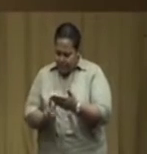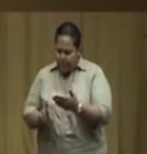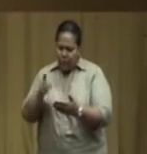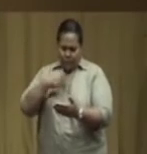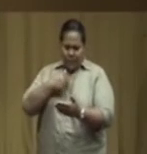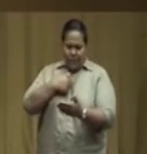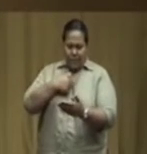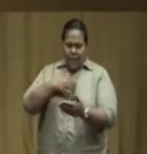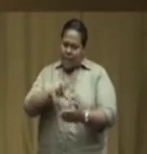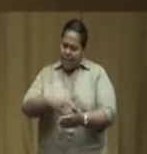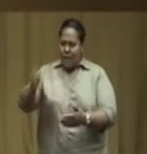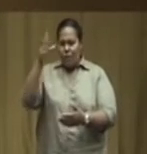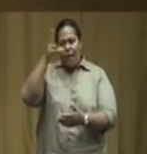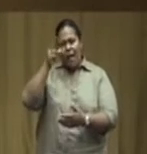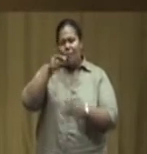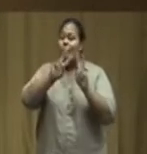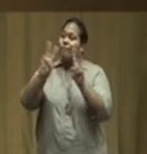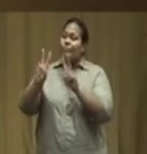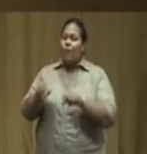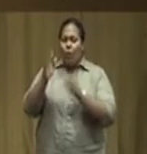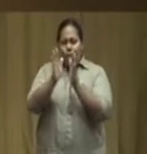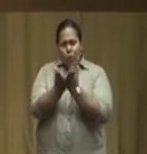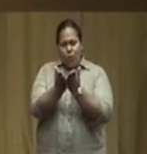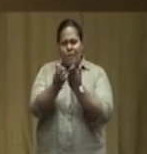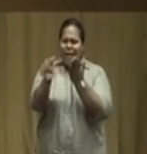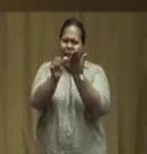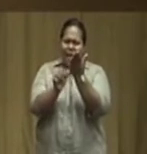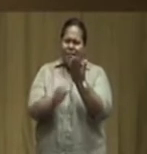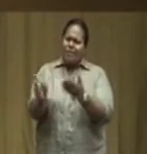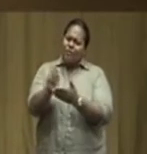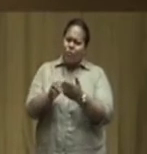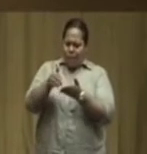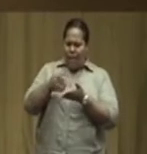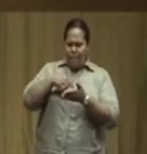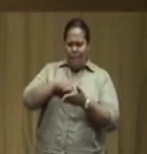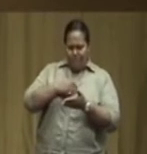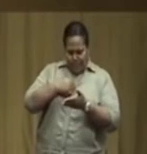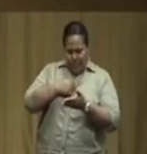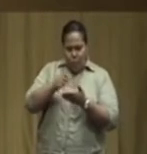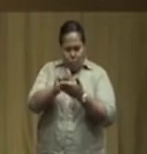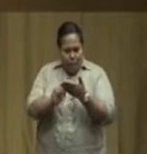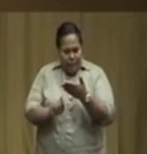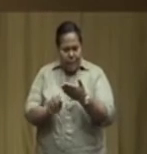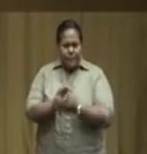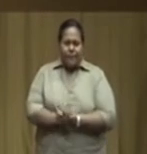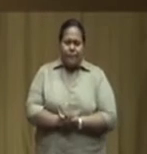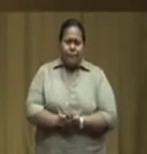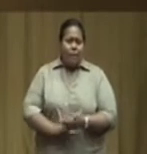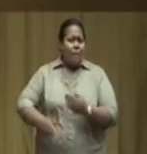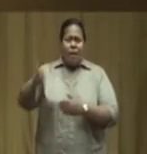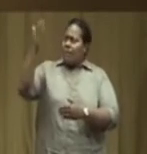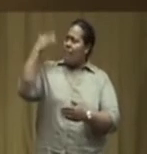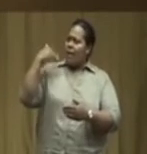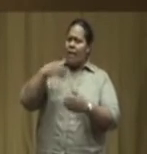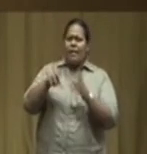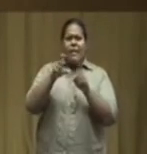library to look for the books and articles to help me write up my textbook. Back then, the Disability